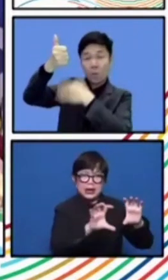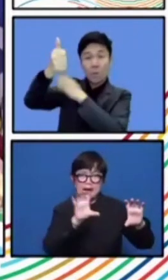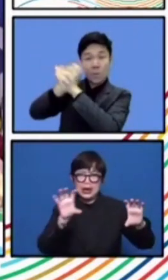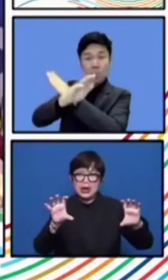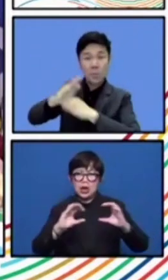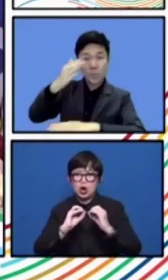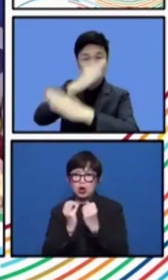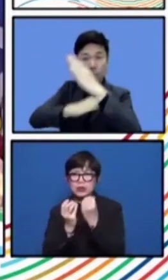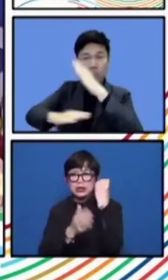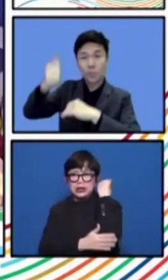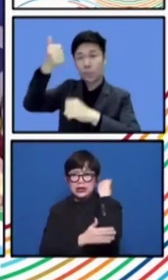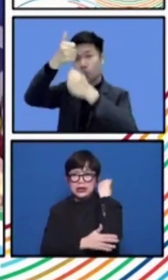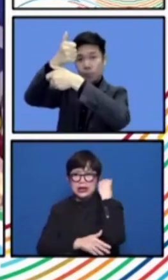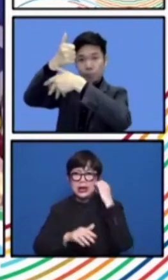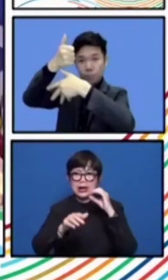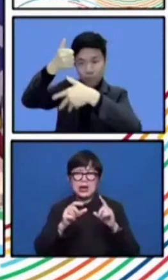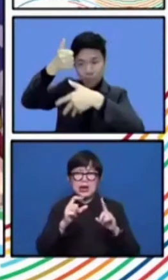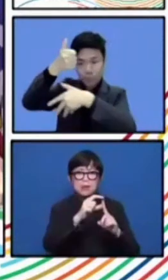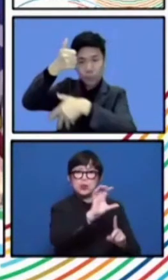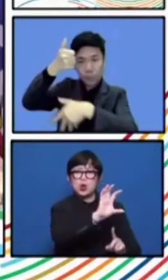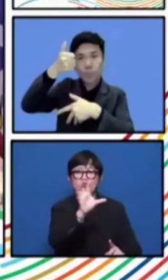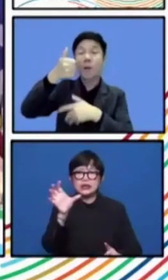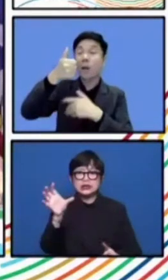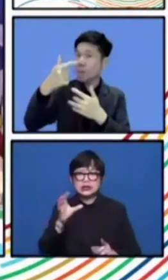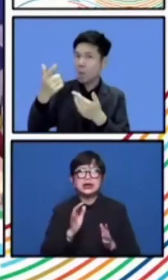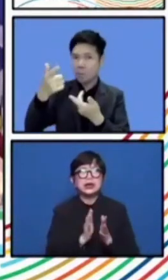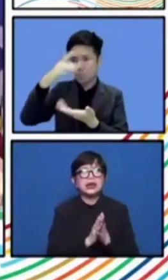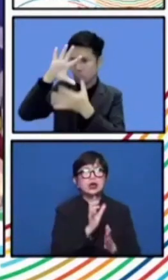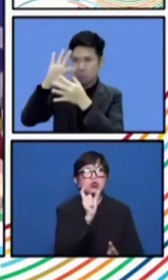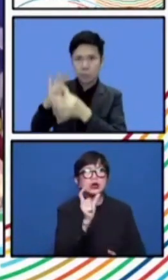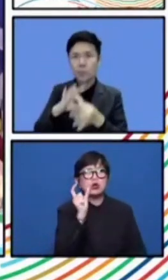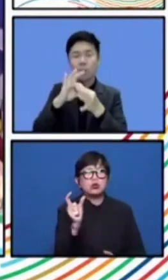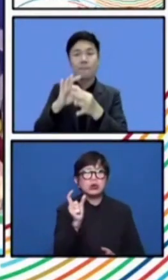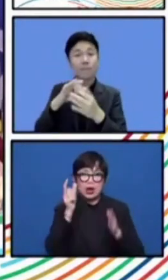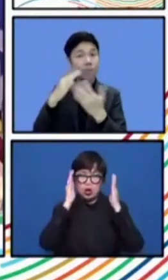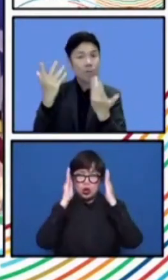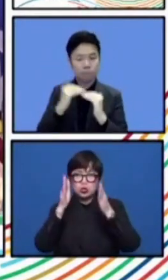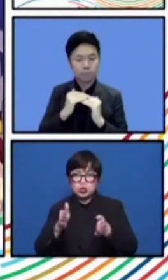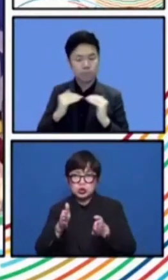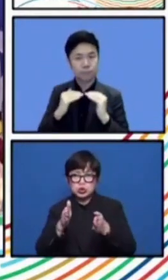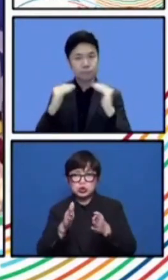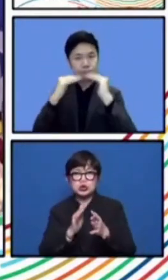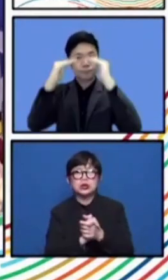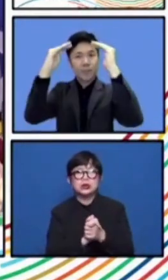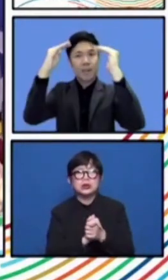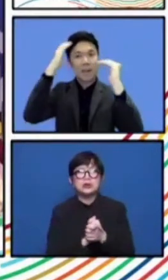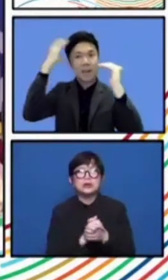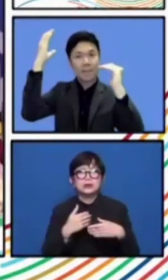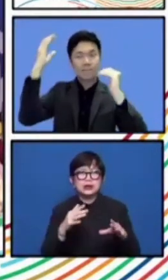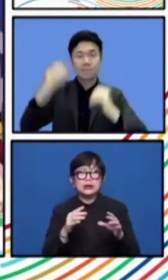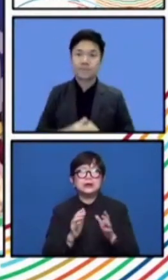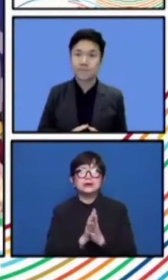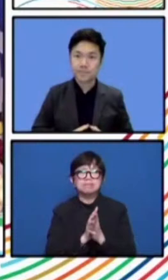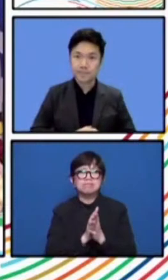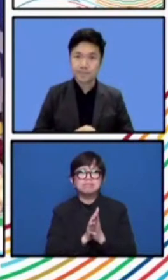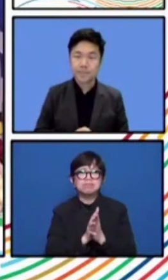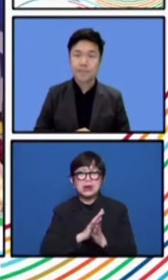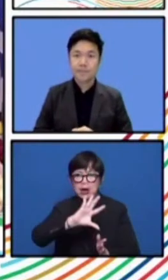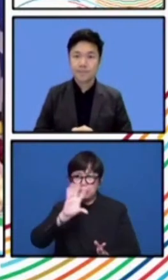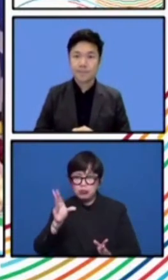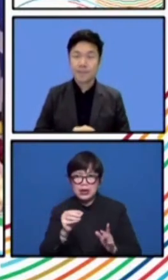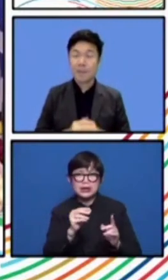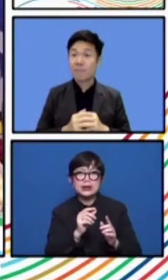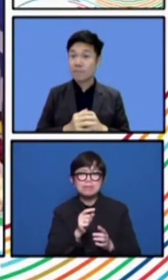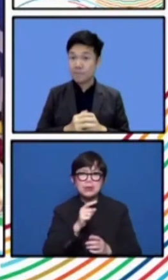designated special course at District level it stipulates punishment for violation of its provision to ensure